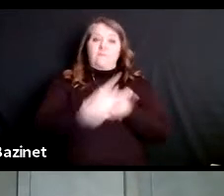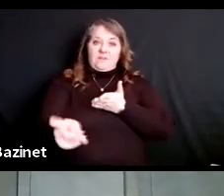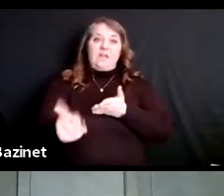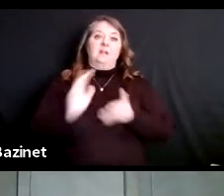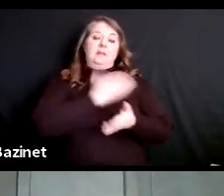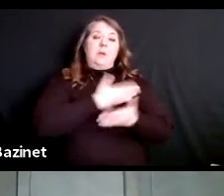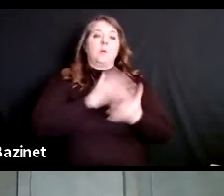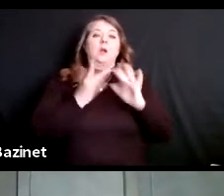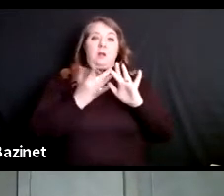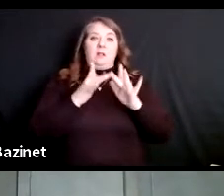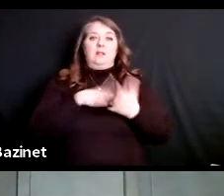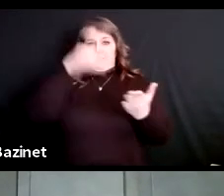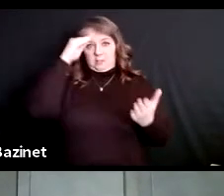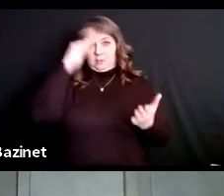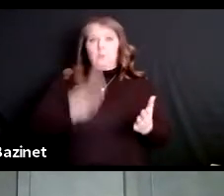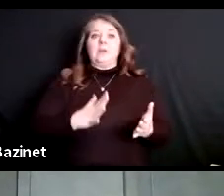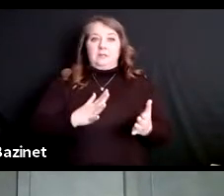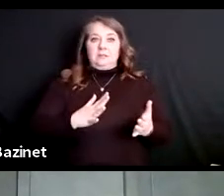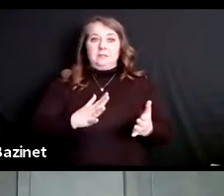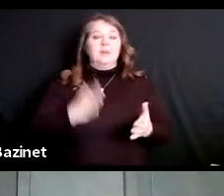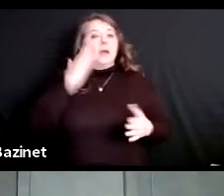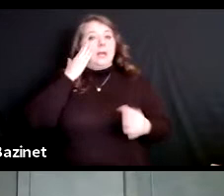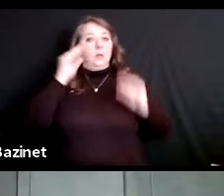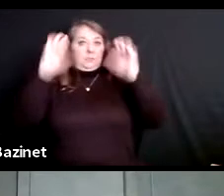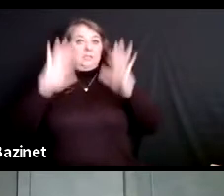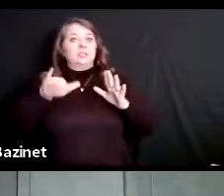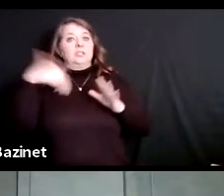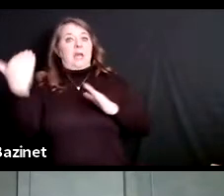students. I know teachers in other districts